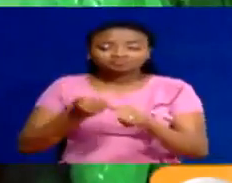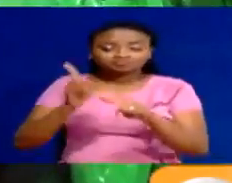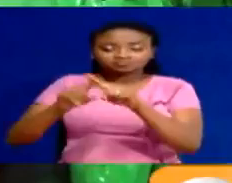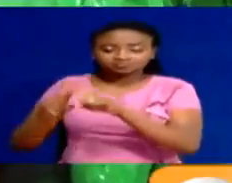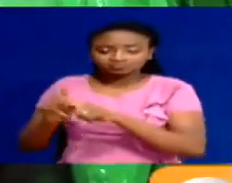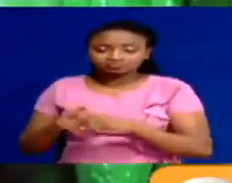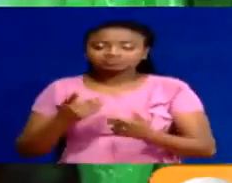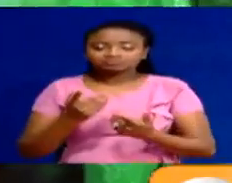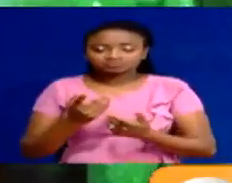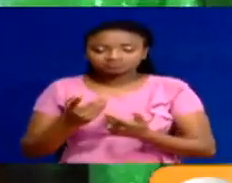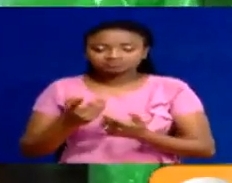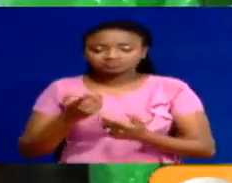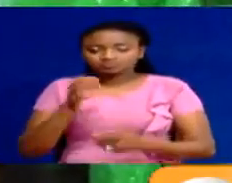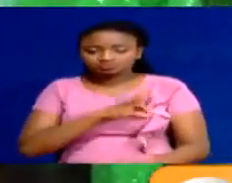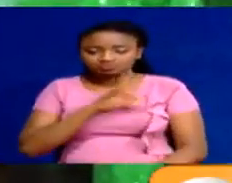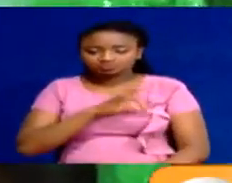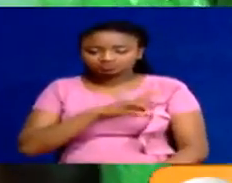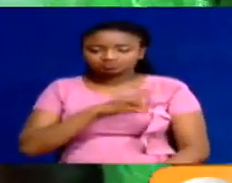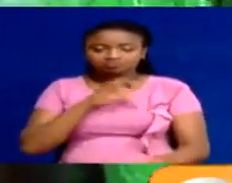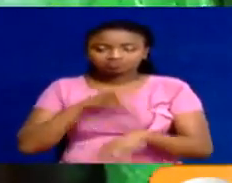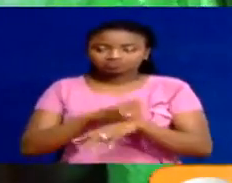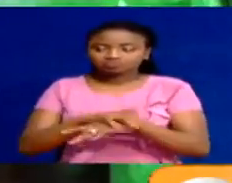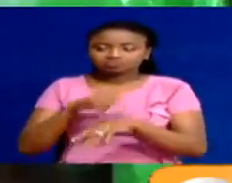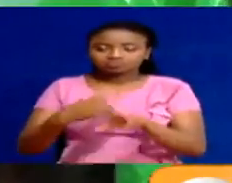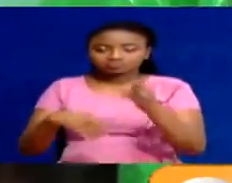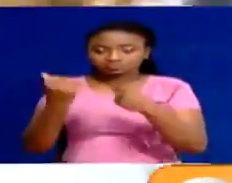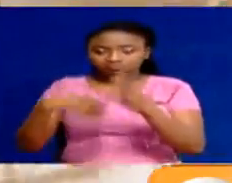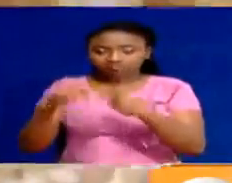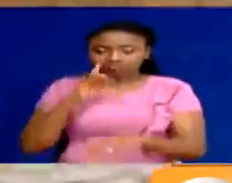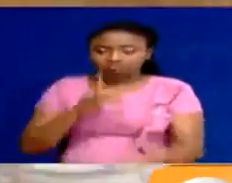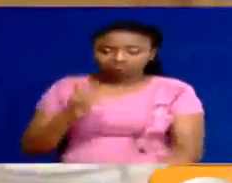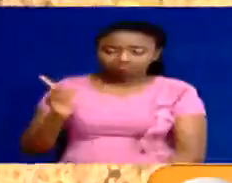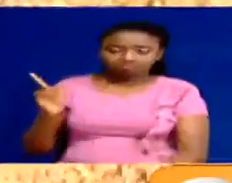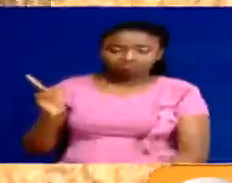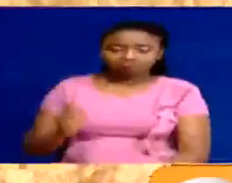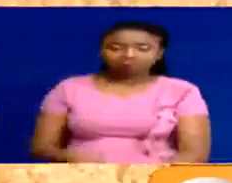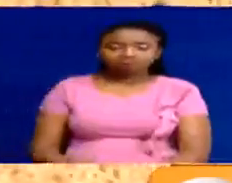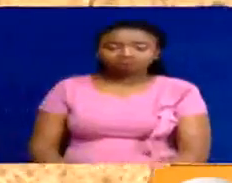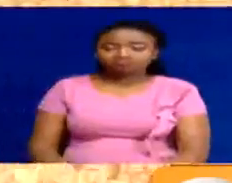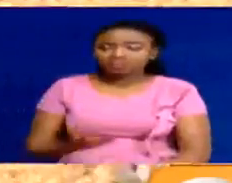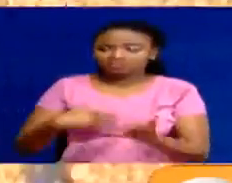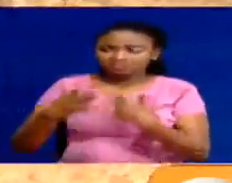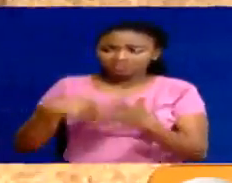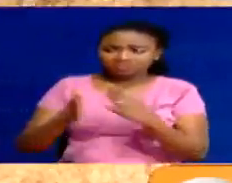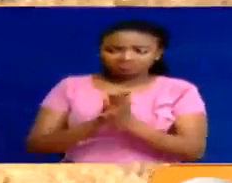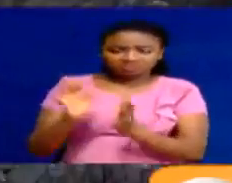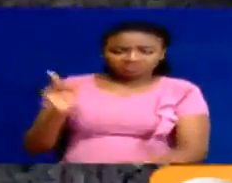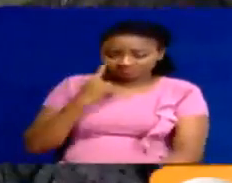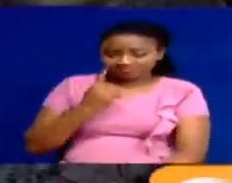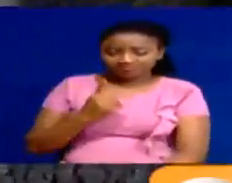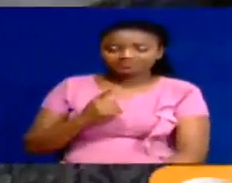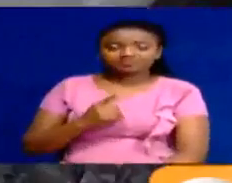earning power through sales of these briquettes, which are compressed blocks of coal, dust, or other combustible biomass